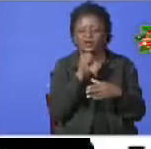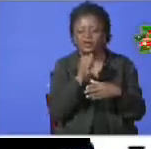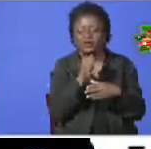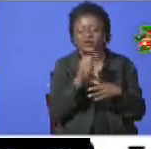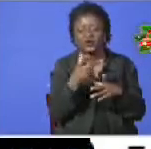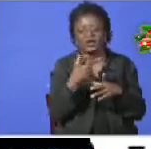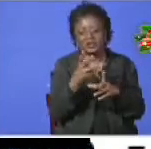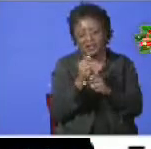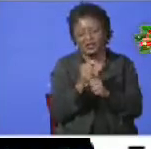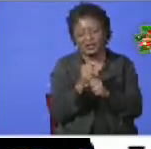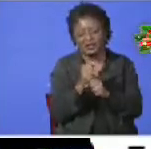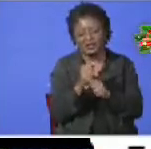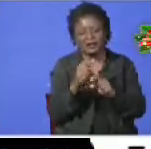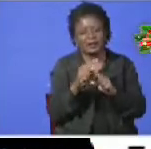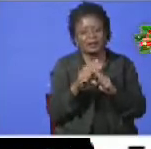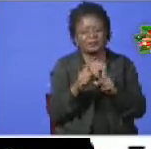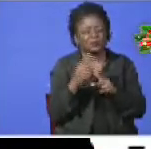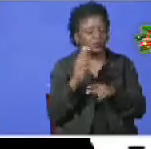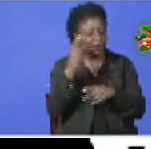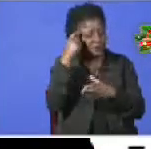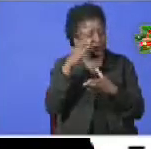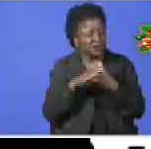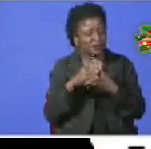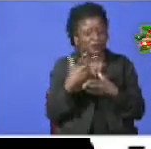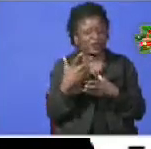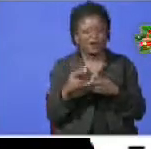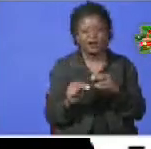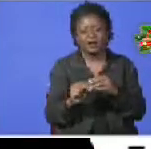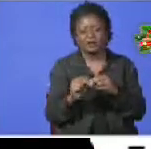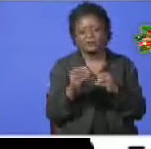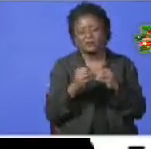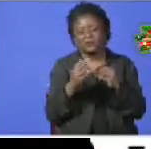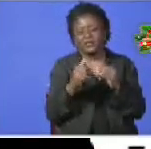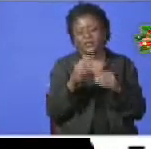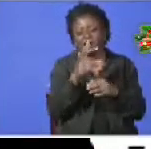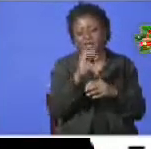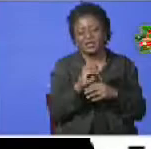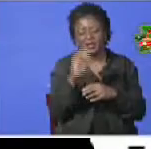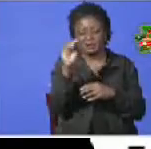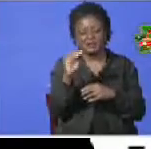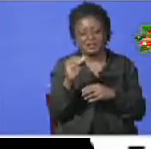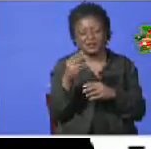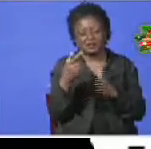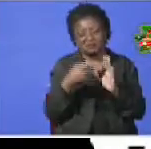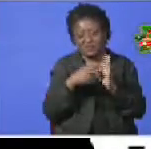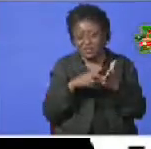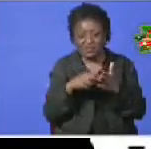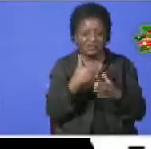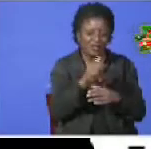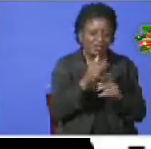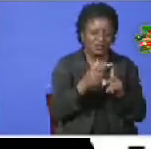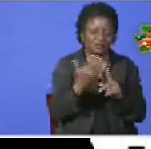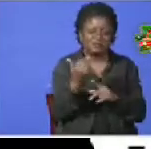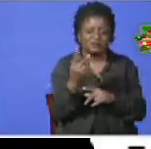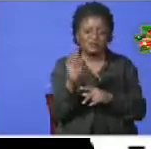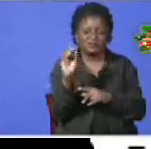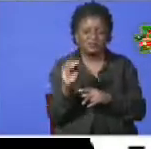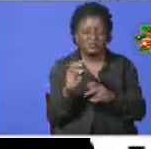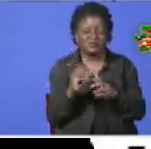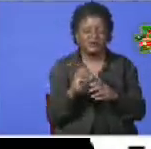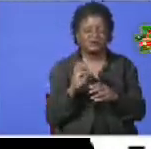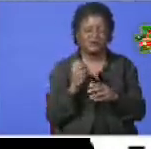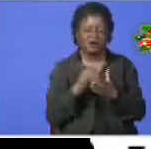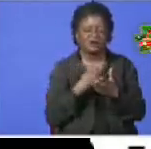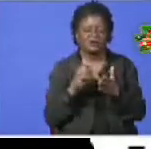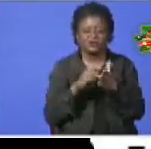we are well north of 80%, which is about 10-15% of our students who are not consistently on, and I'm talking public